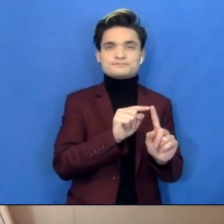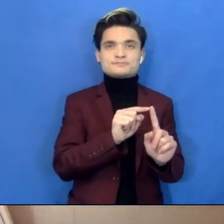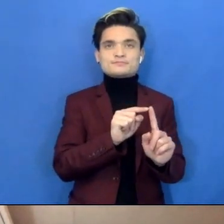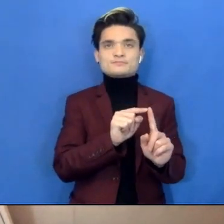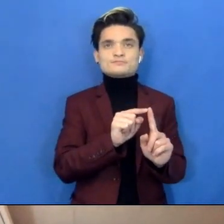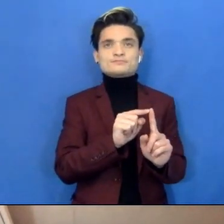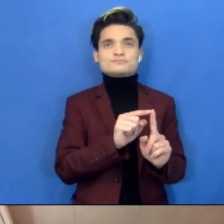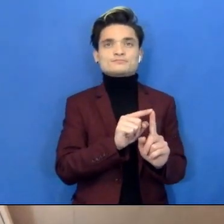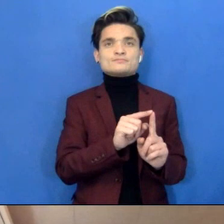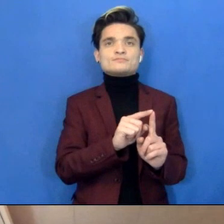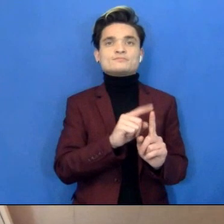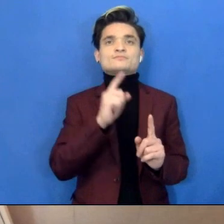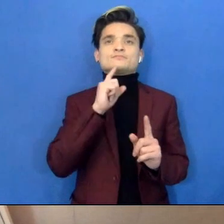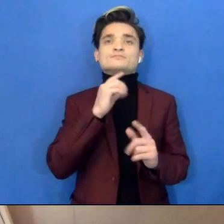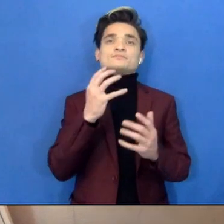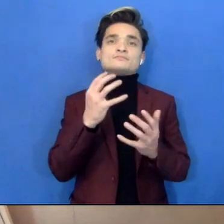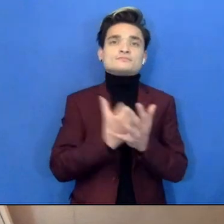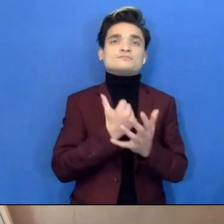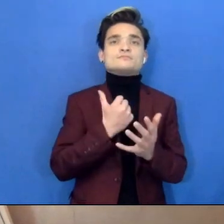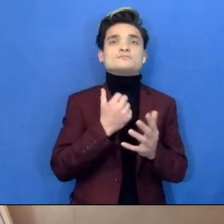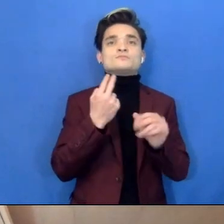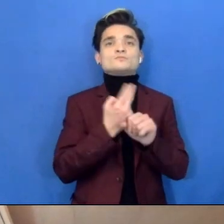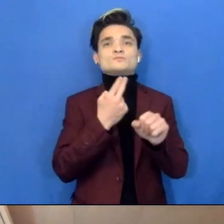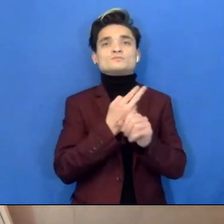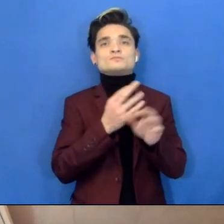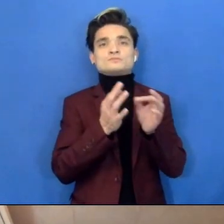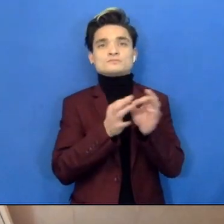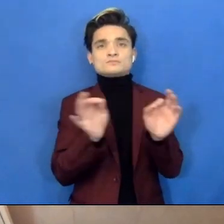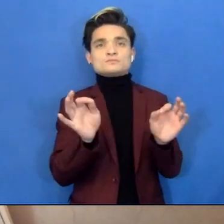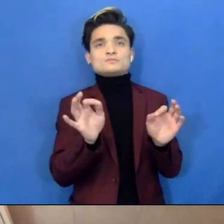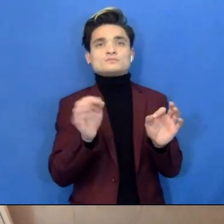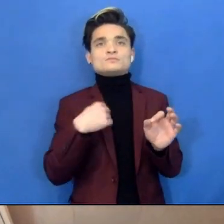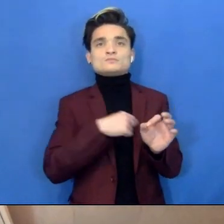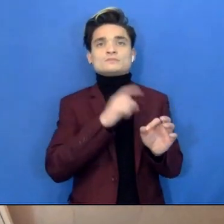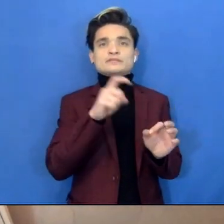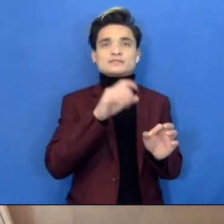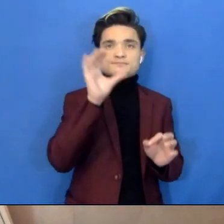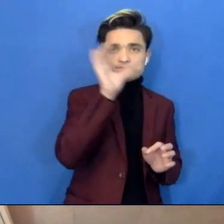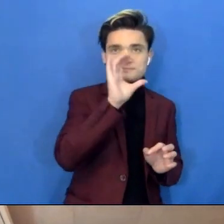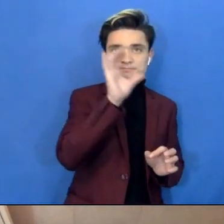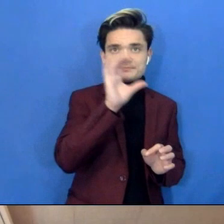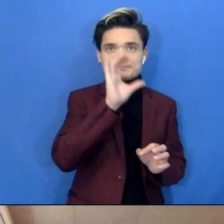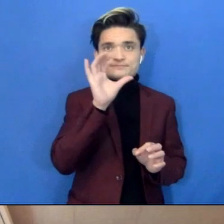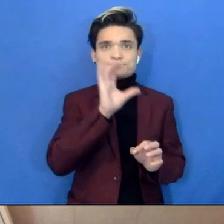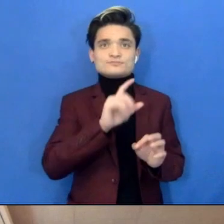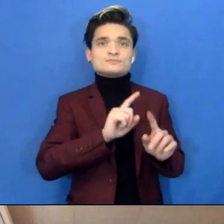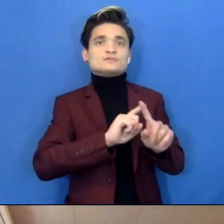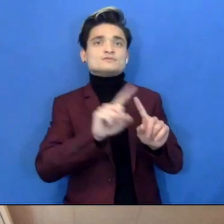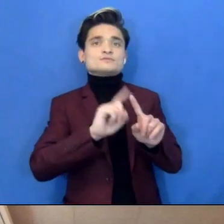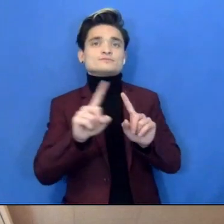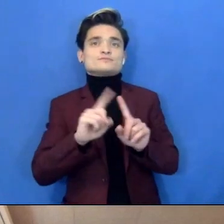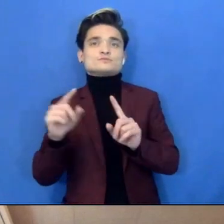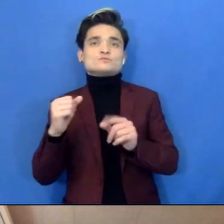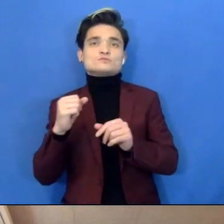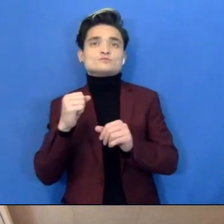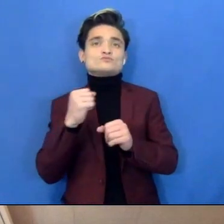to find different strategies of addressing that, of dealing with language. But I don't think inherently one option is better or worse